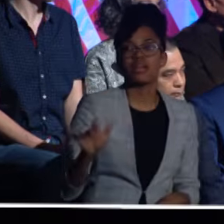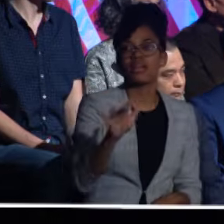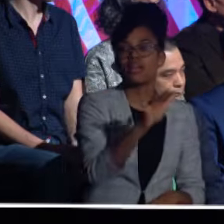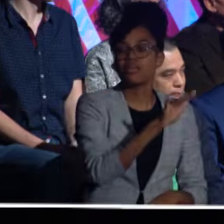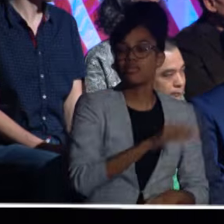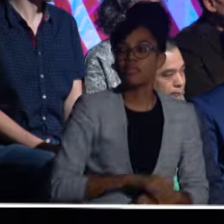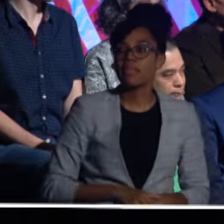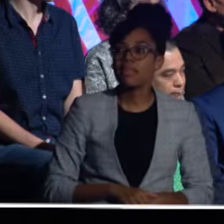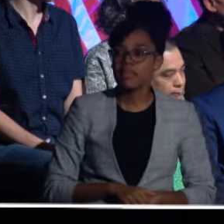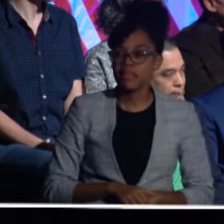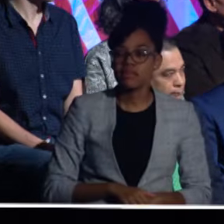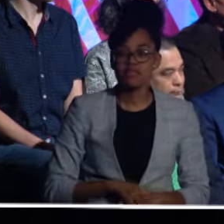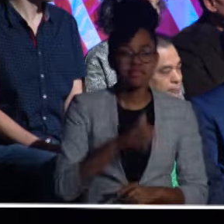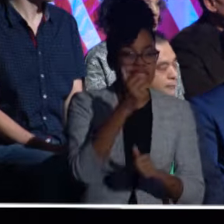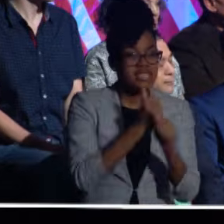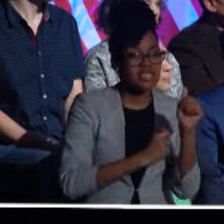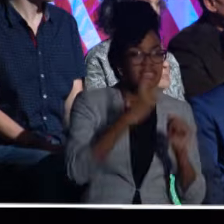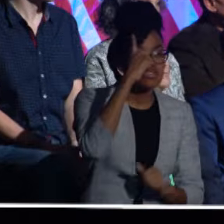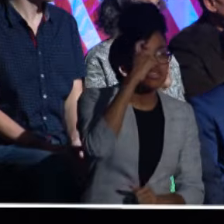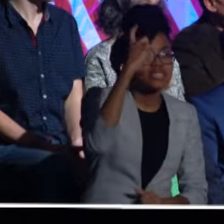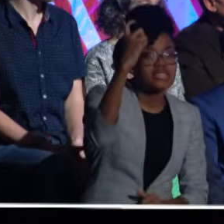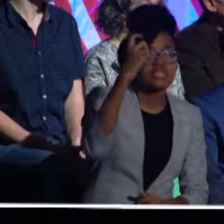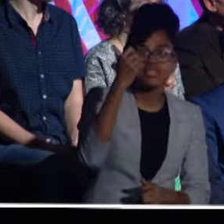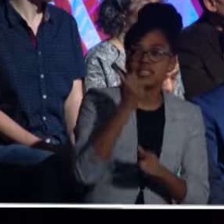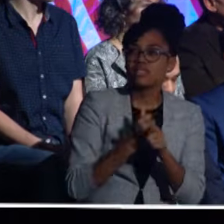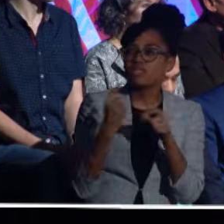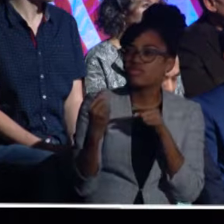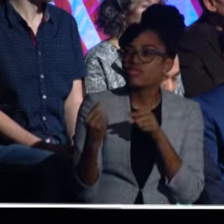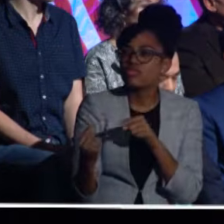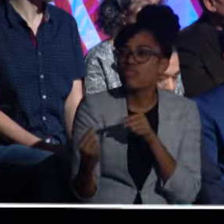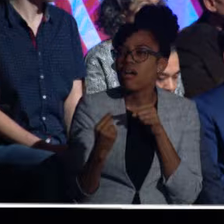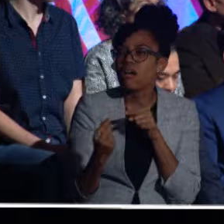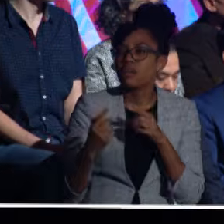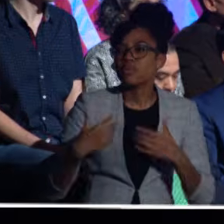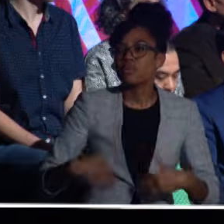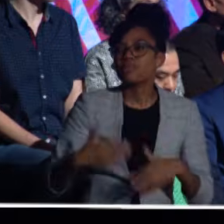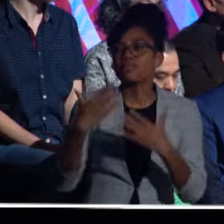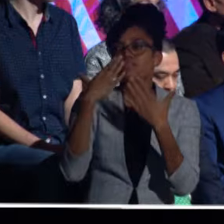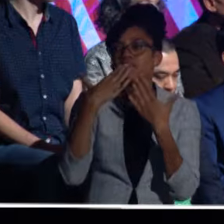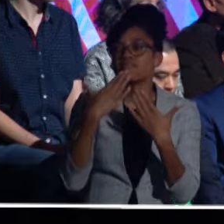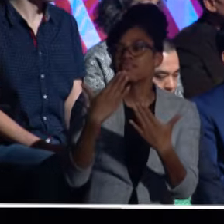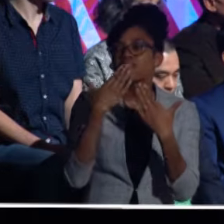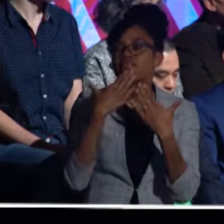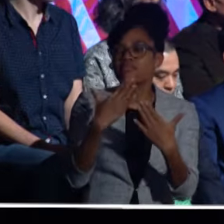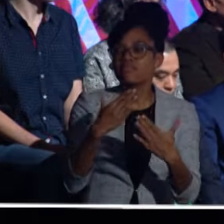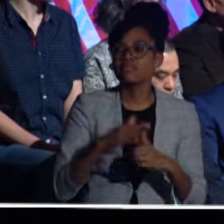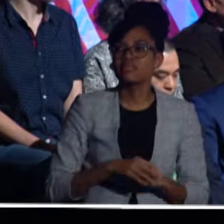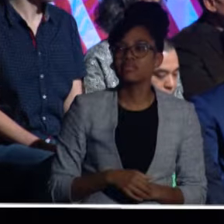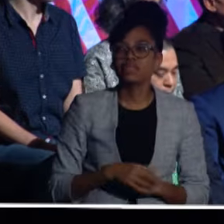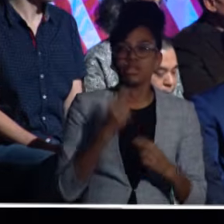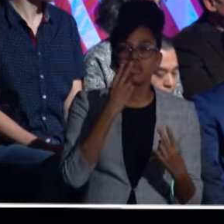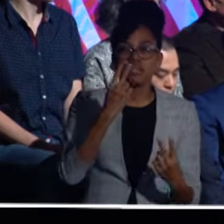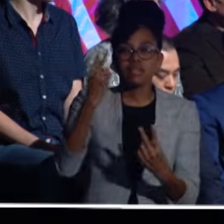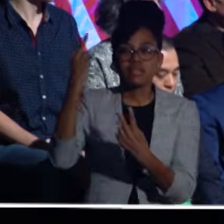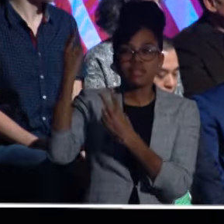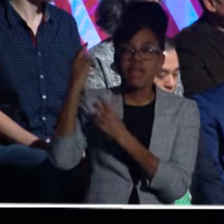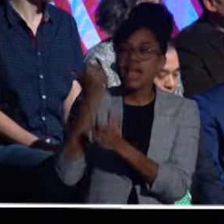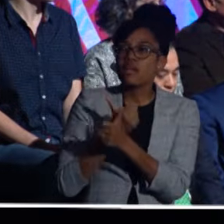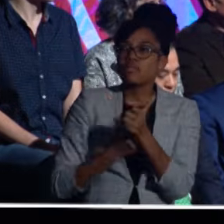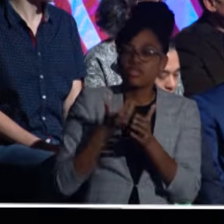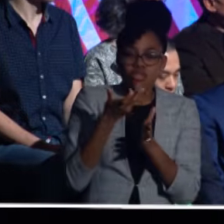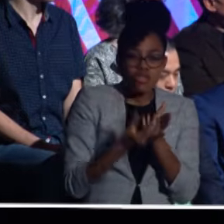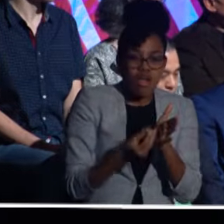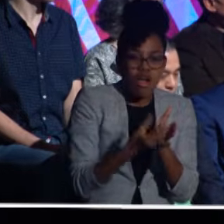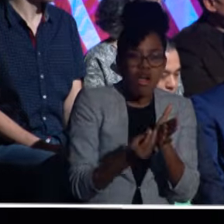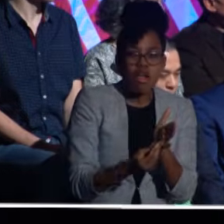we give thanks for all that we are, we dare not ever forget all that has been lost along the way. Today we gather